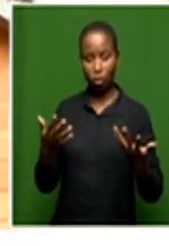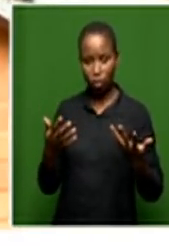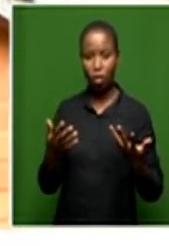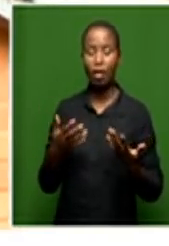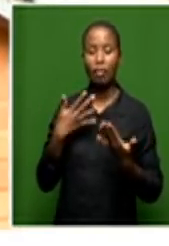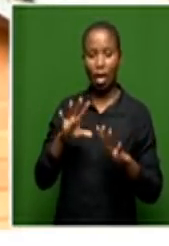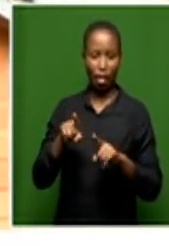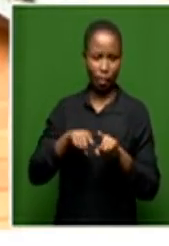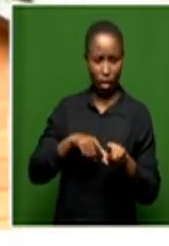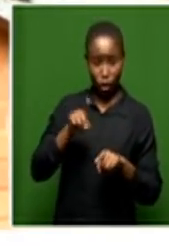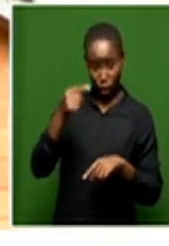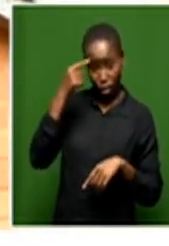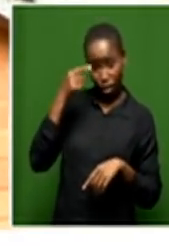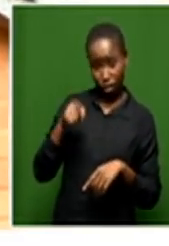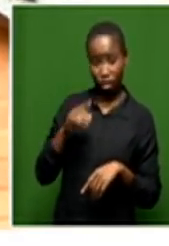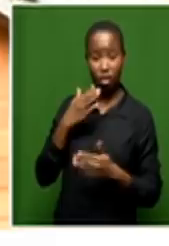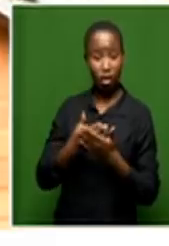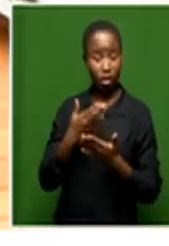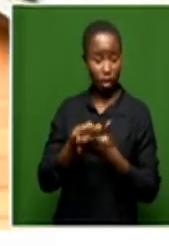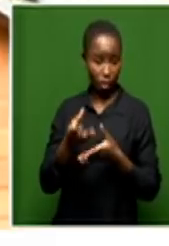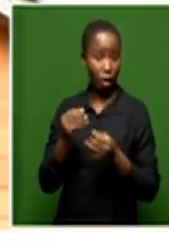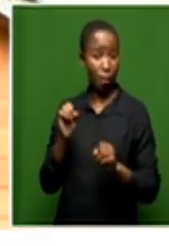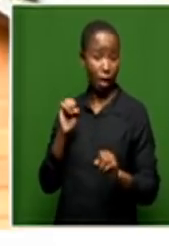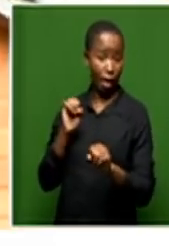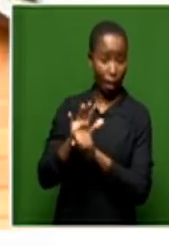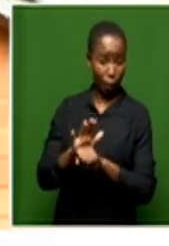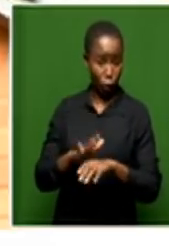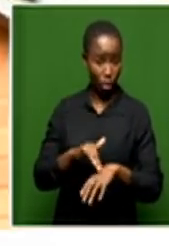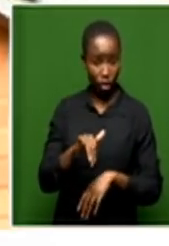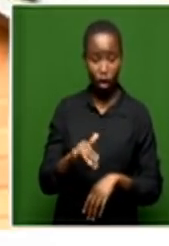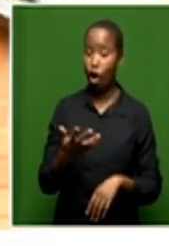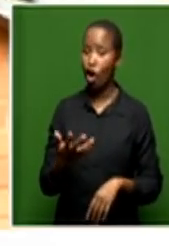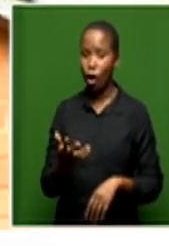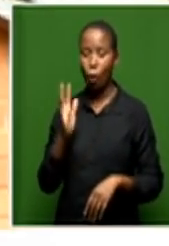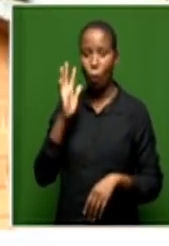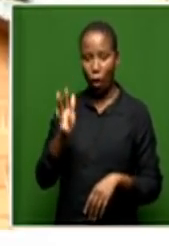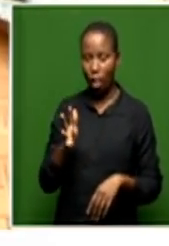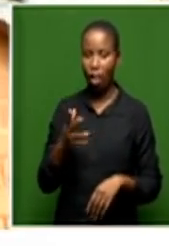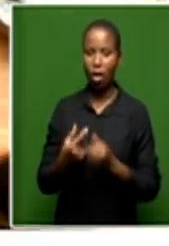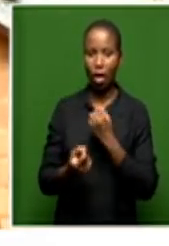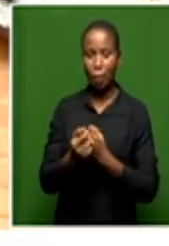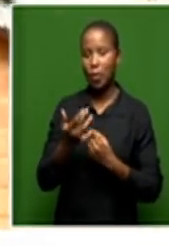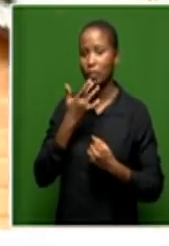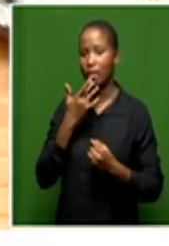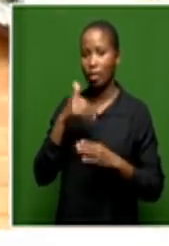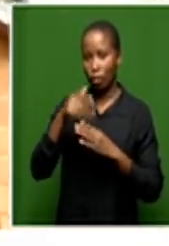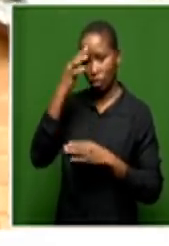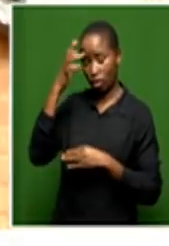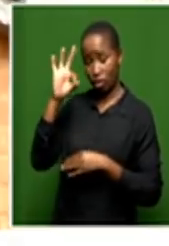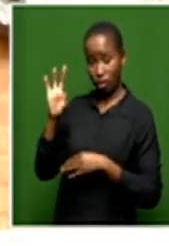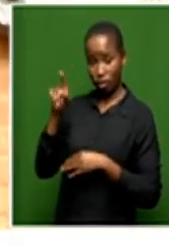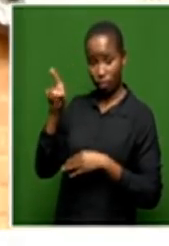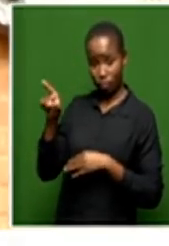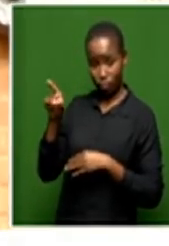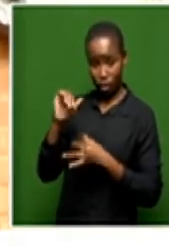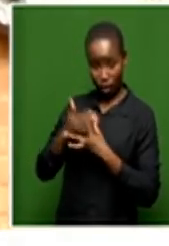bid. Do you think that's also going to have an impact, or is it going to play in favor of the state's case? It plays in favor